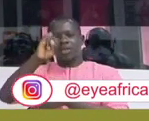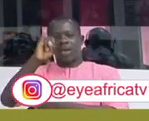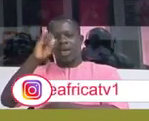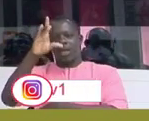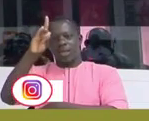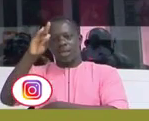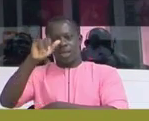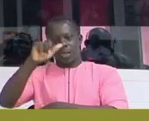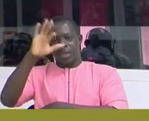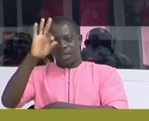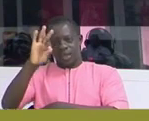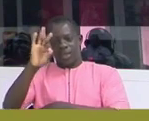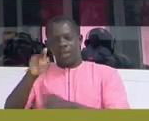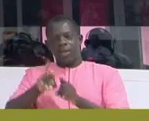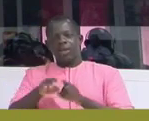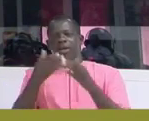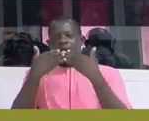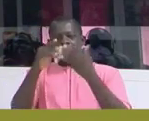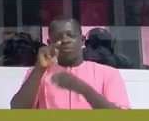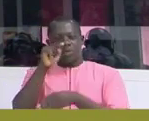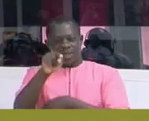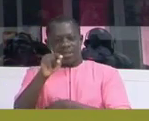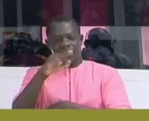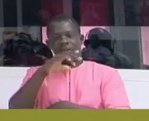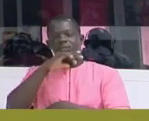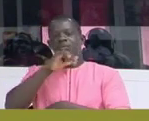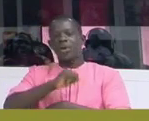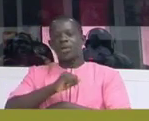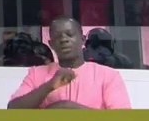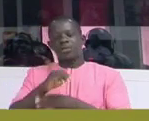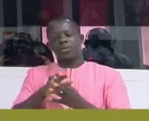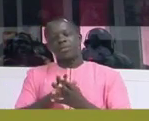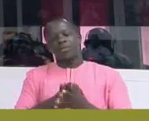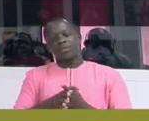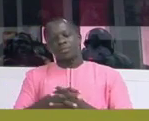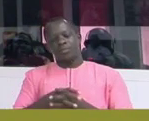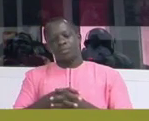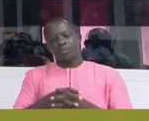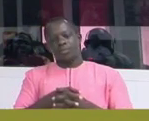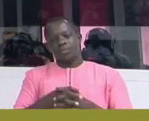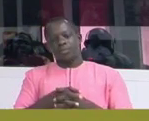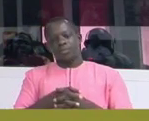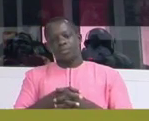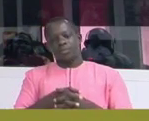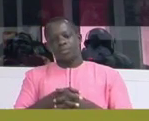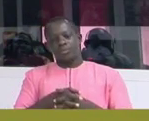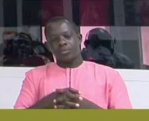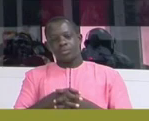I said to see that I said to him this man.